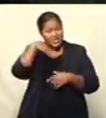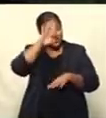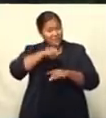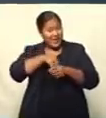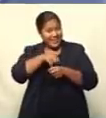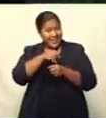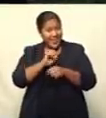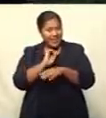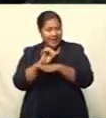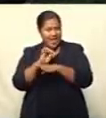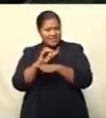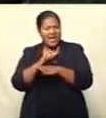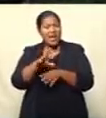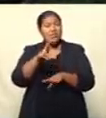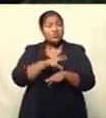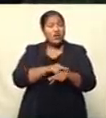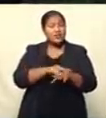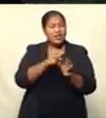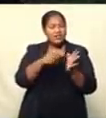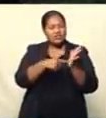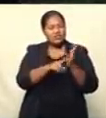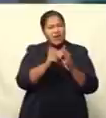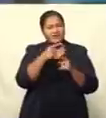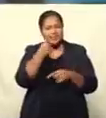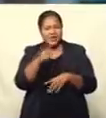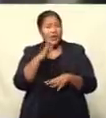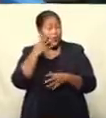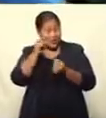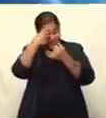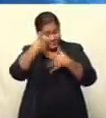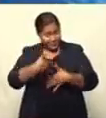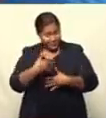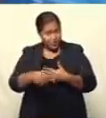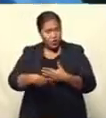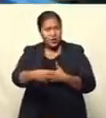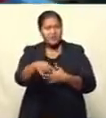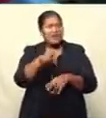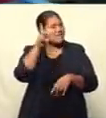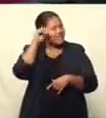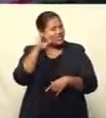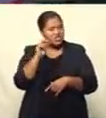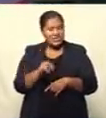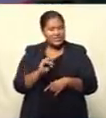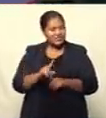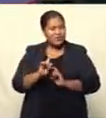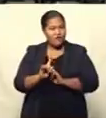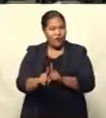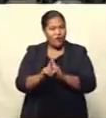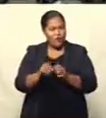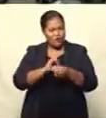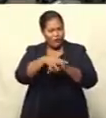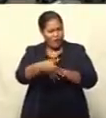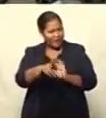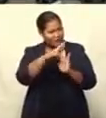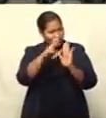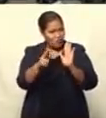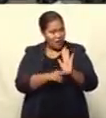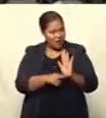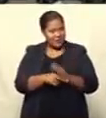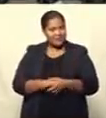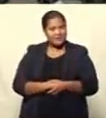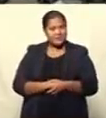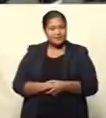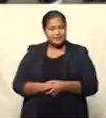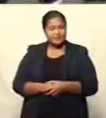Advisor Dr. Chemesa Tundravu says, while screening continues, Fijians need to follow the COVID-safe measures in place. Wash